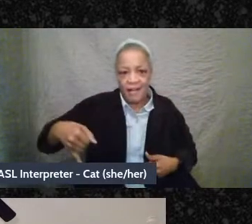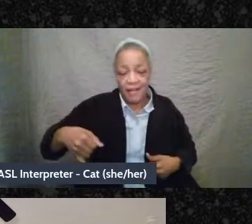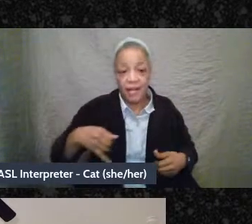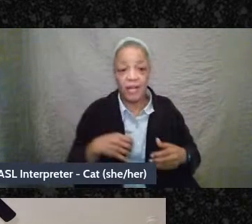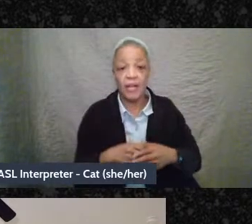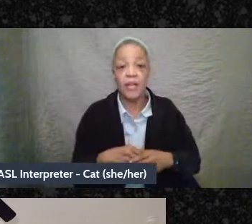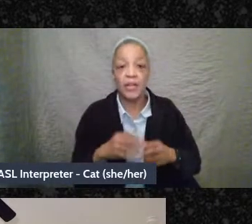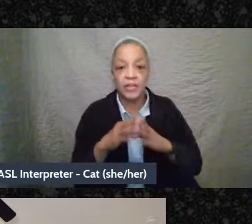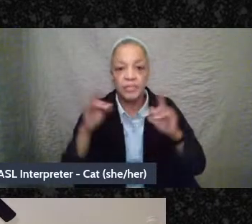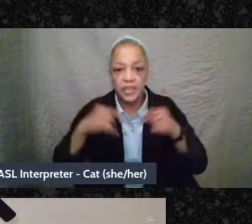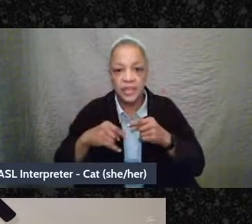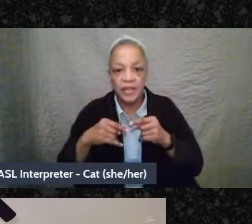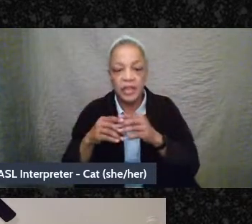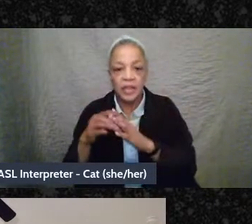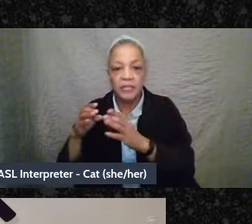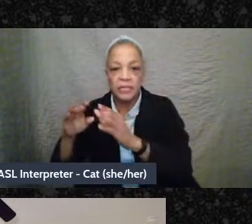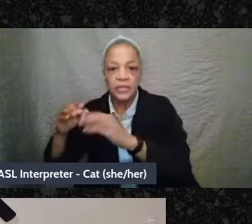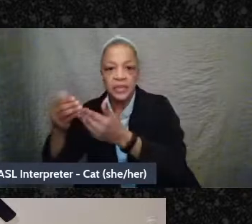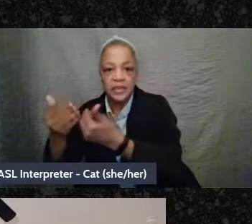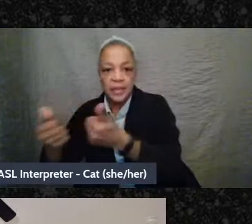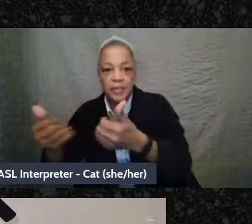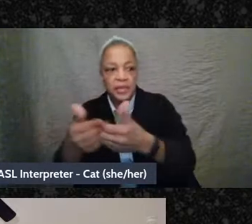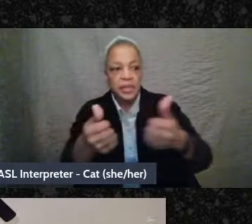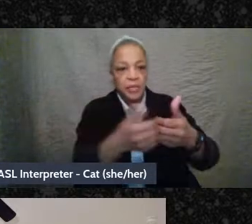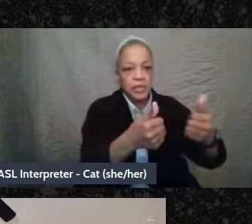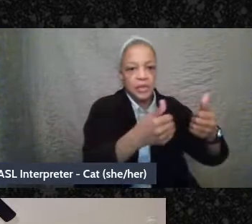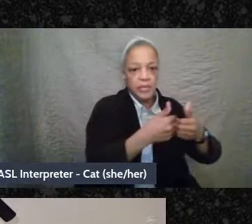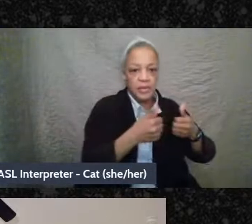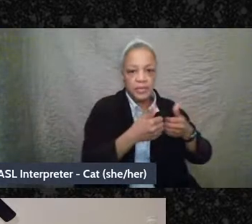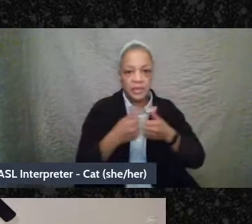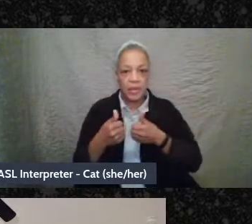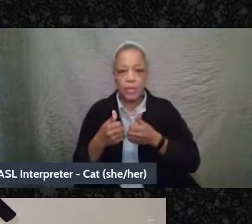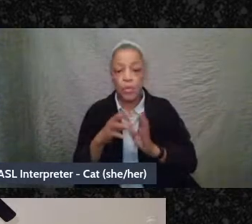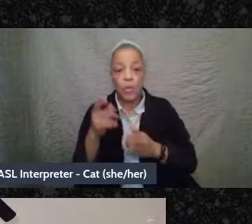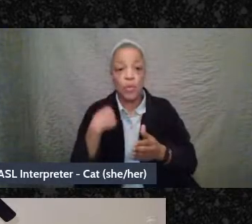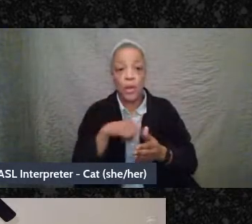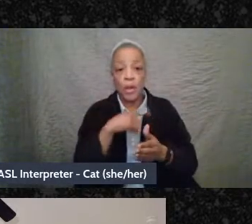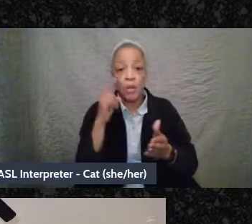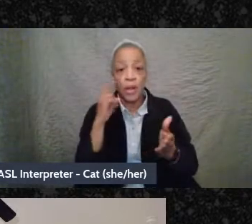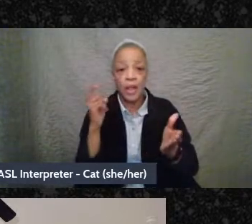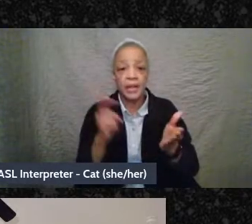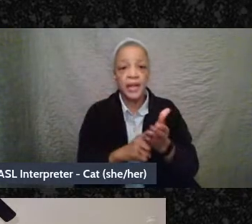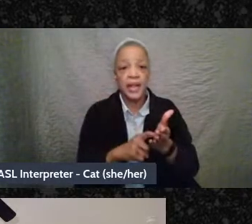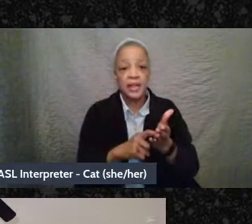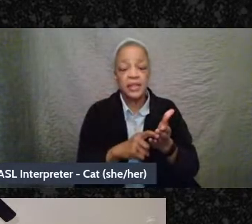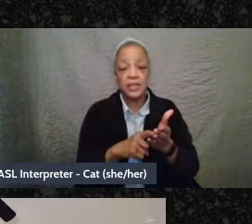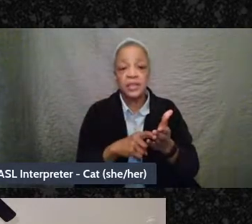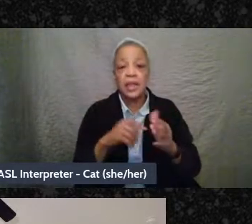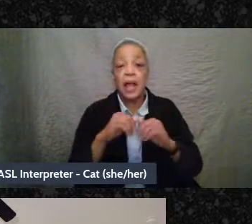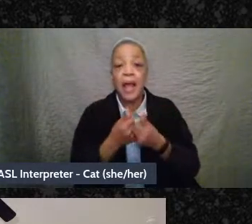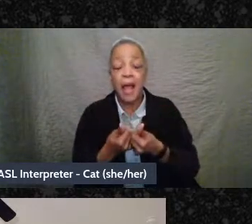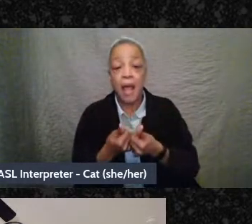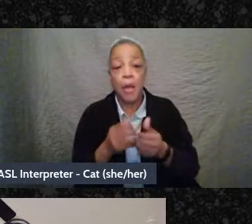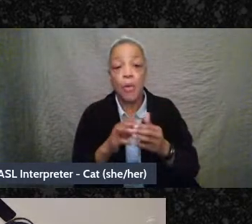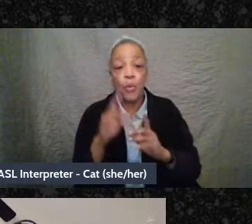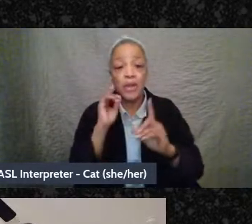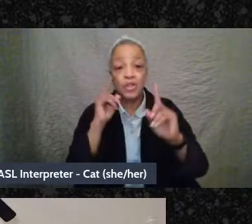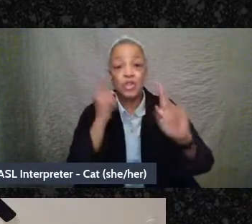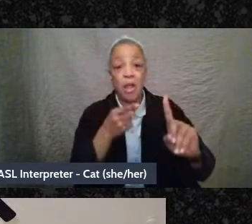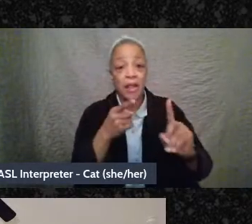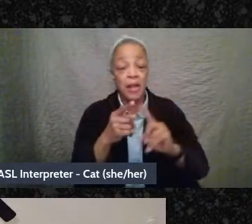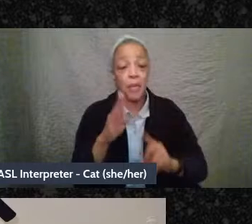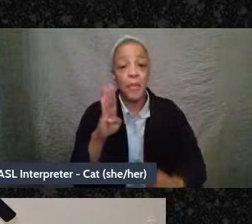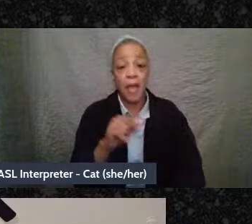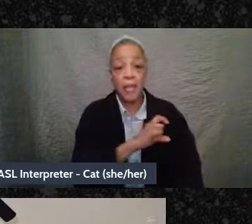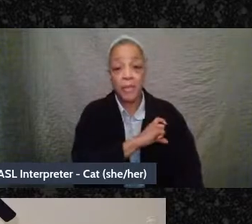silos and really sort of recognizing, as we all know, the ways in which we're targeted by the state and by police are very